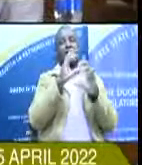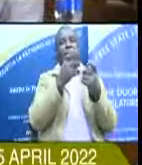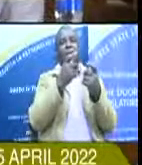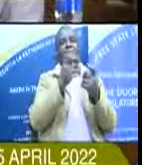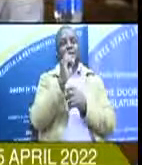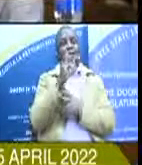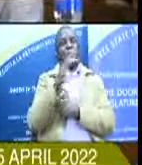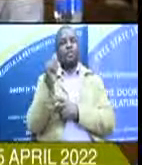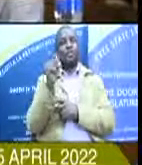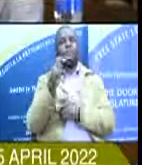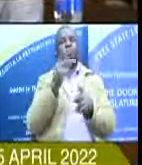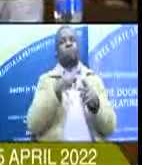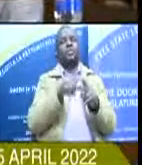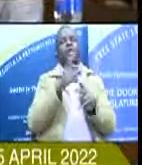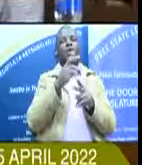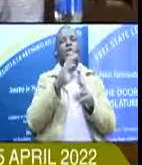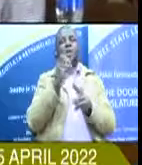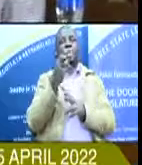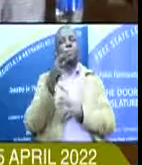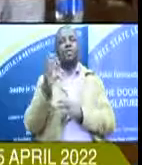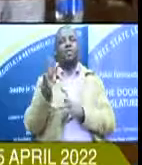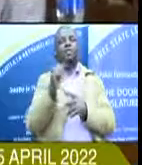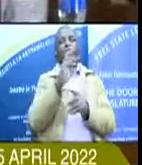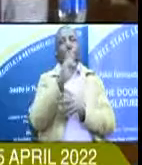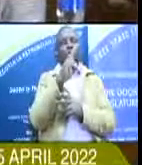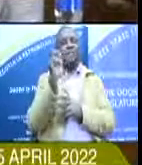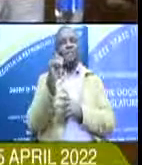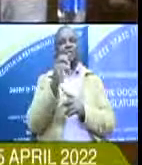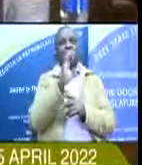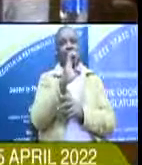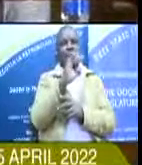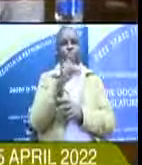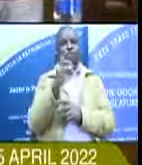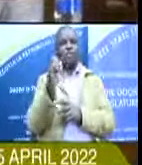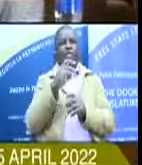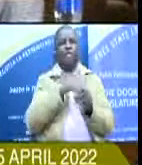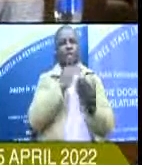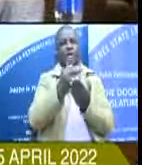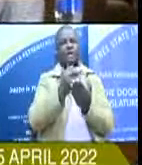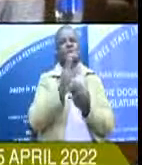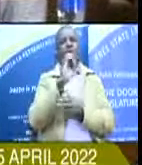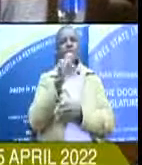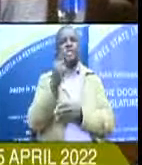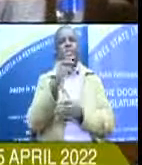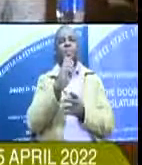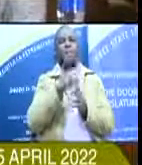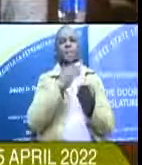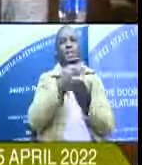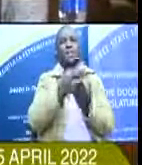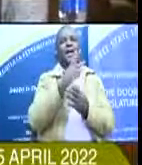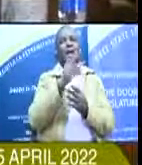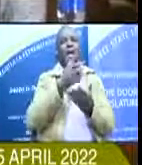Health Organization, UNICEF, ESCOM Foundation, DG Murray Trust, Right to